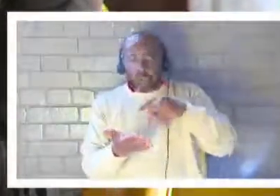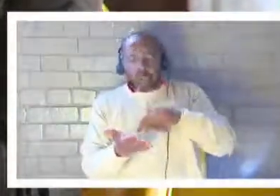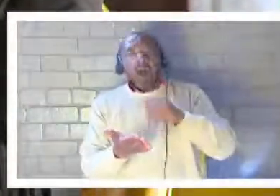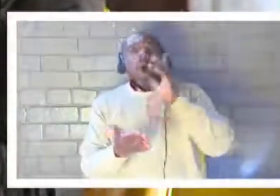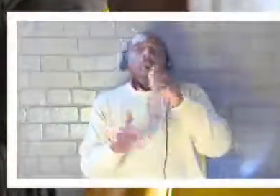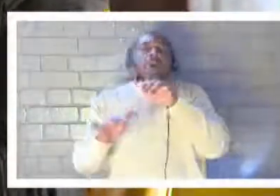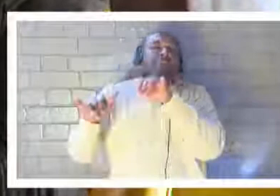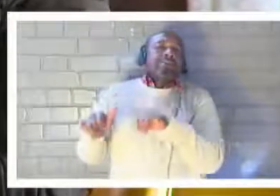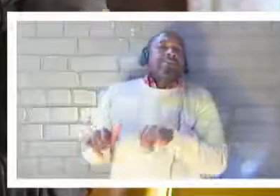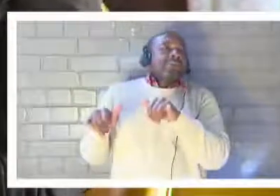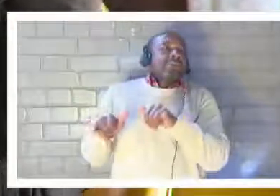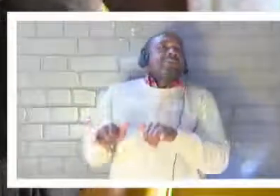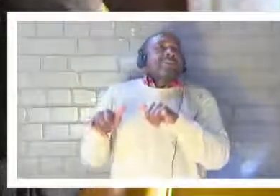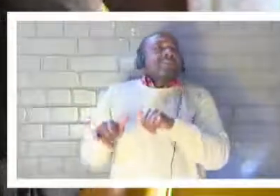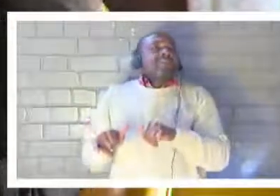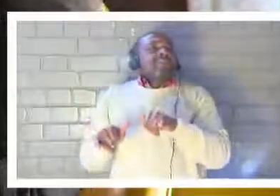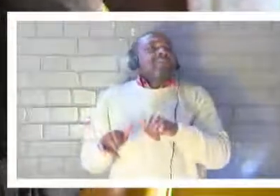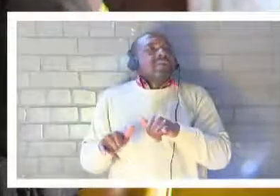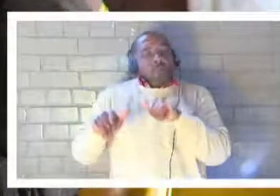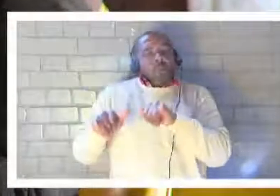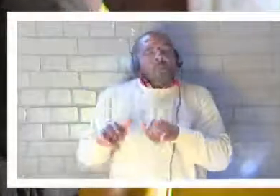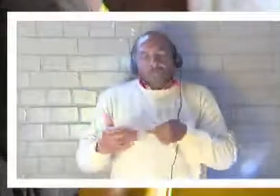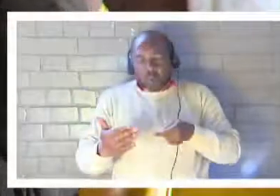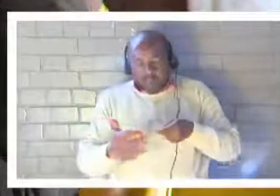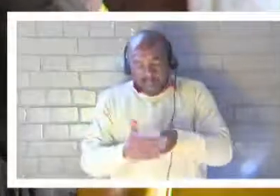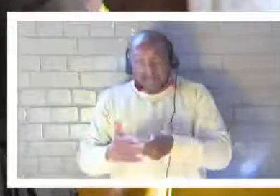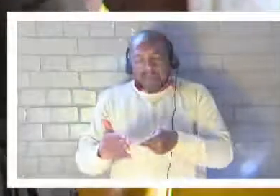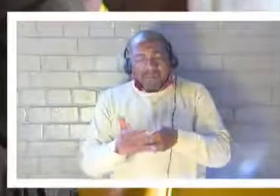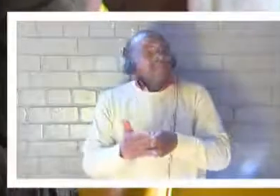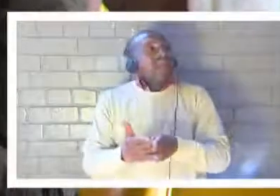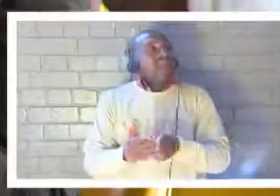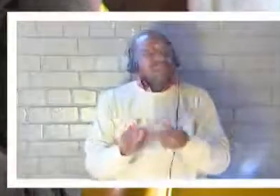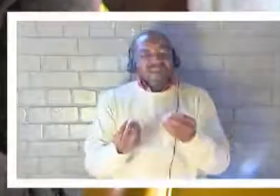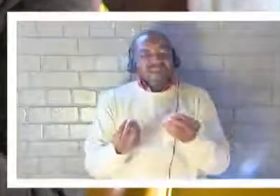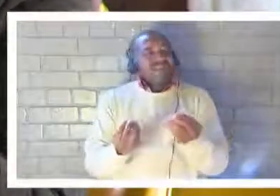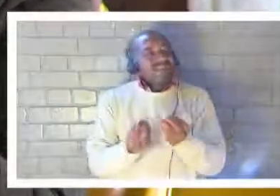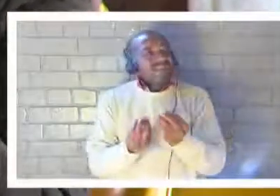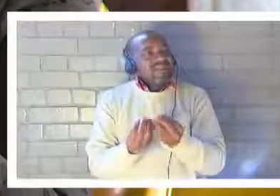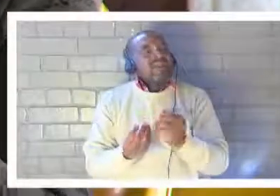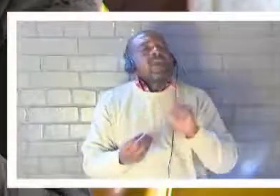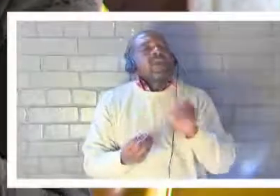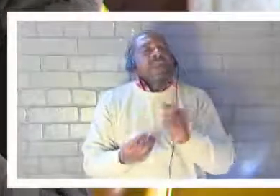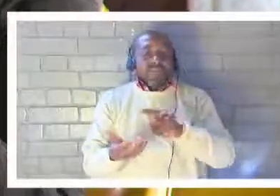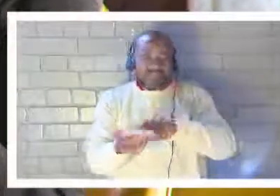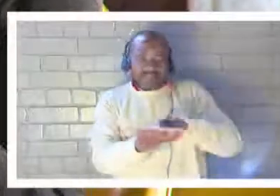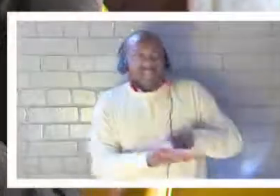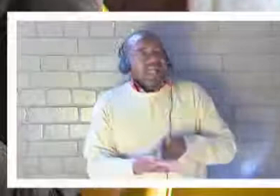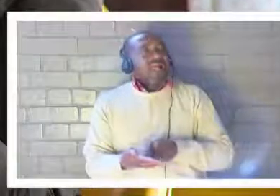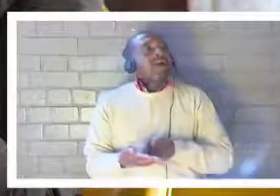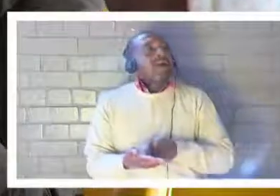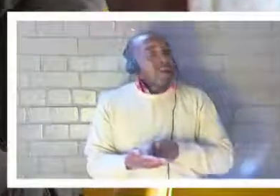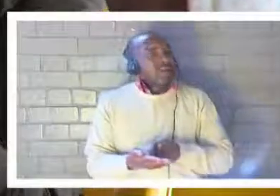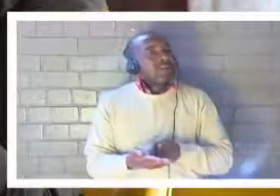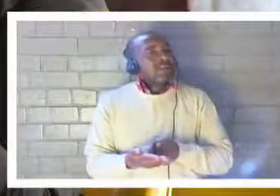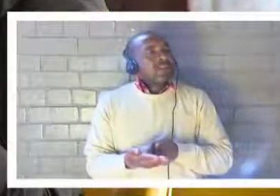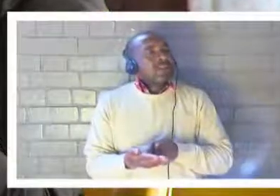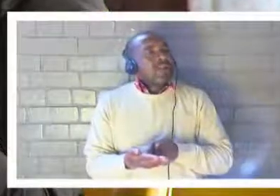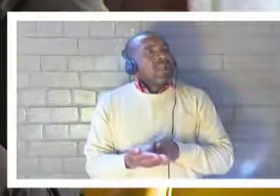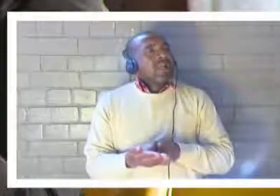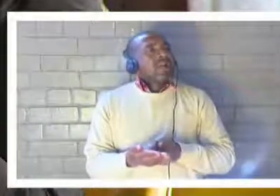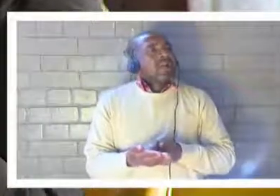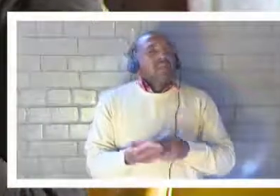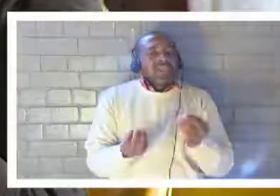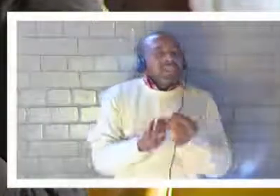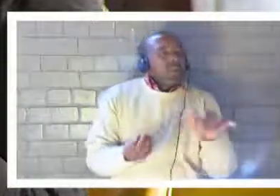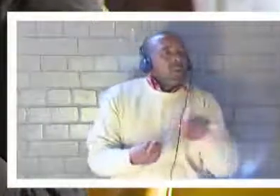is why my learning friend was saying, even the issue of emergency, when we're requesting to say, can this be treated as an emergency? Because if we are having a